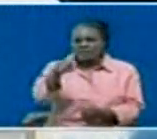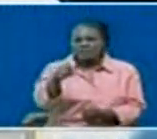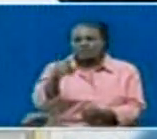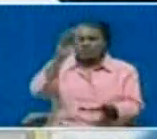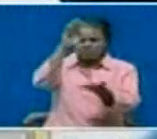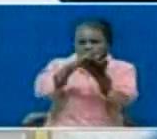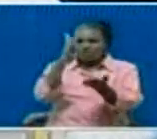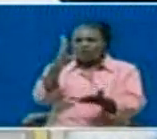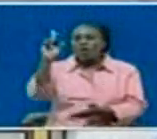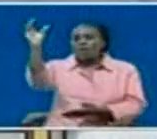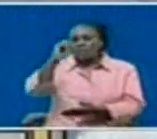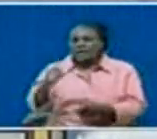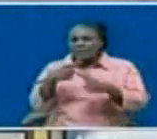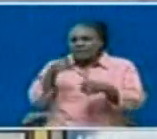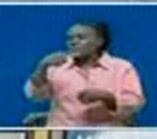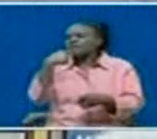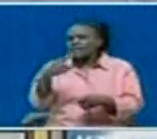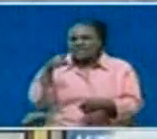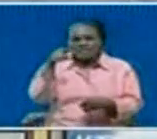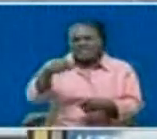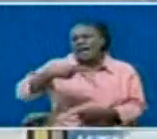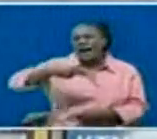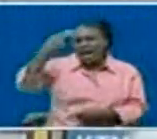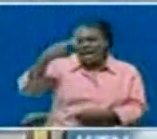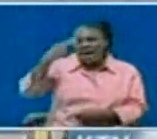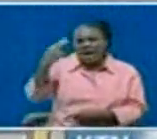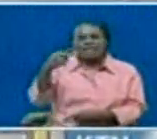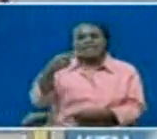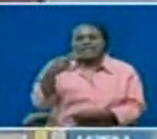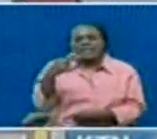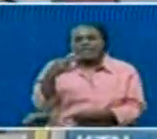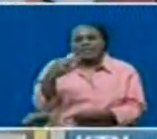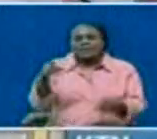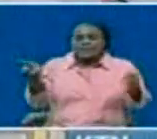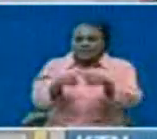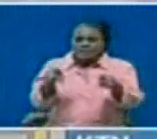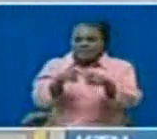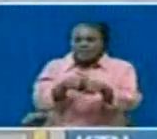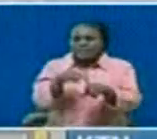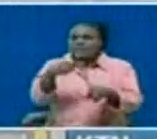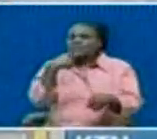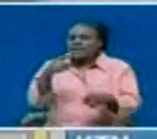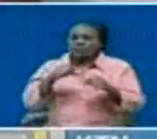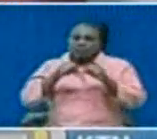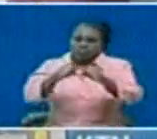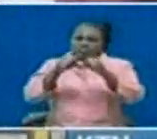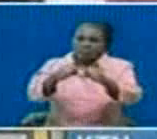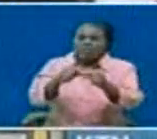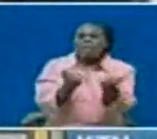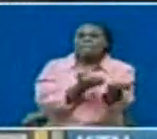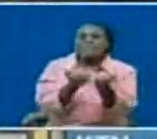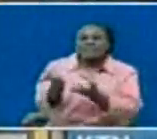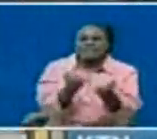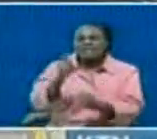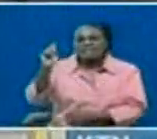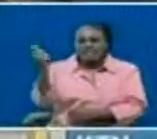4%, but players in the tourism sector feel this is highly underestimated. However, the firm maintains that it's only the heart of its business in